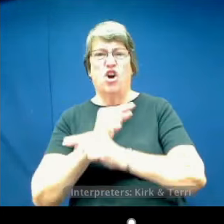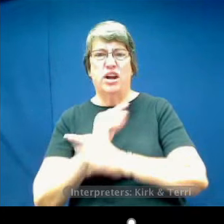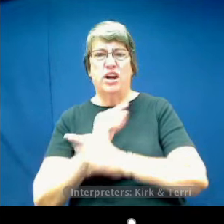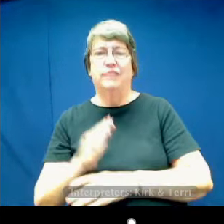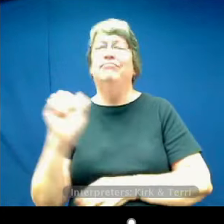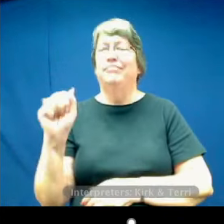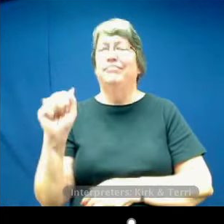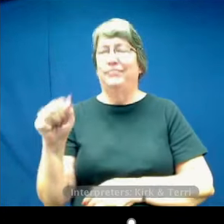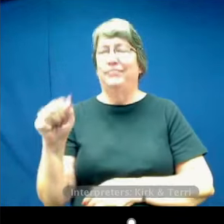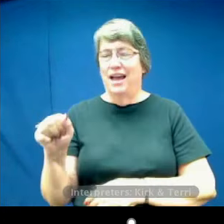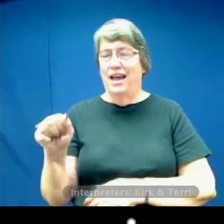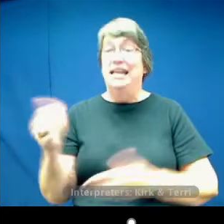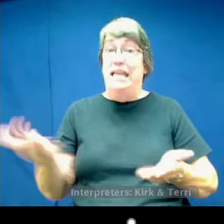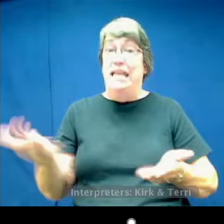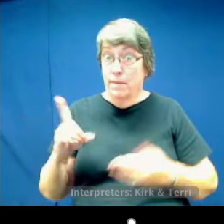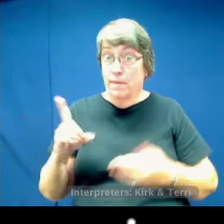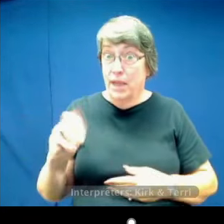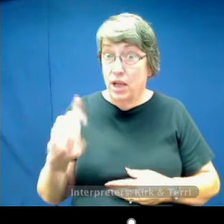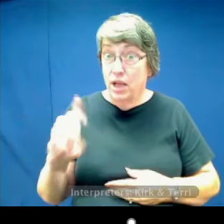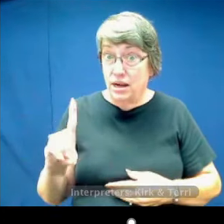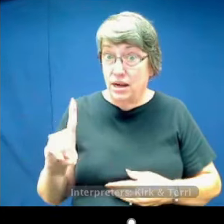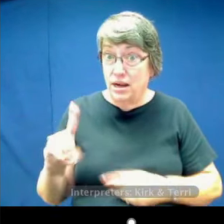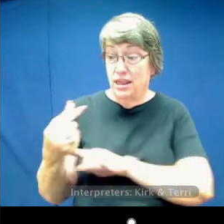are attorneys.